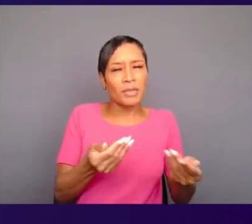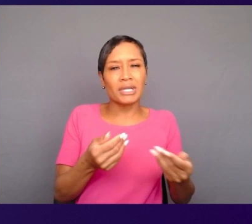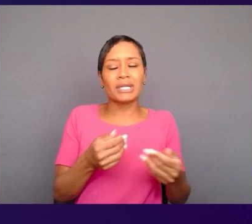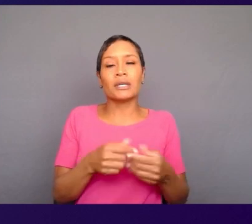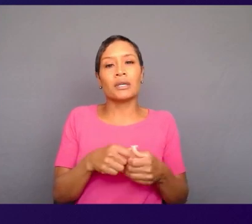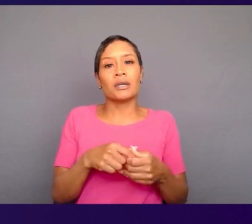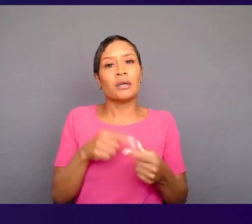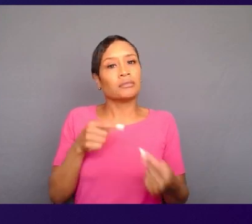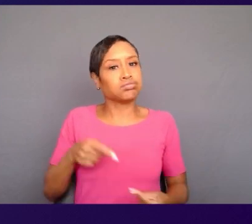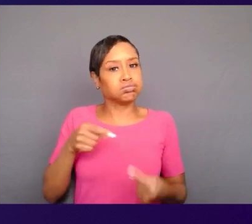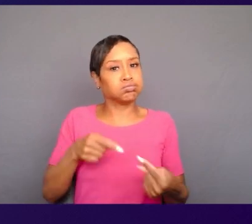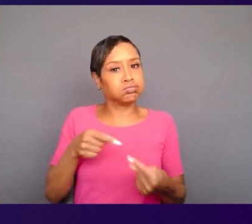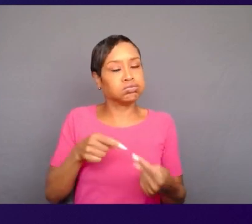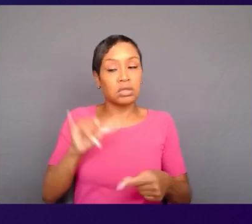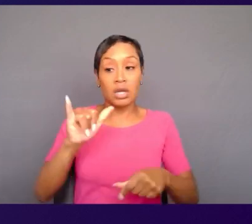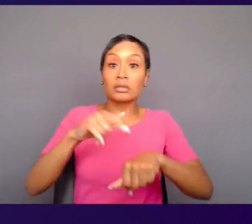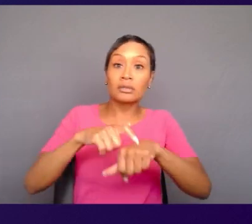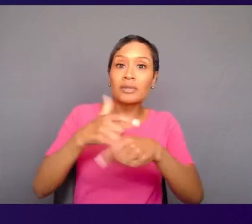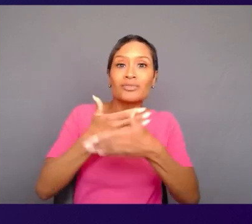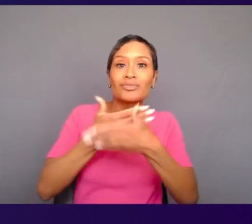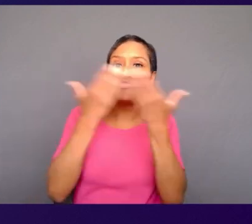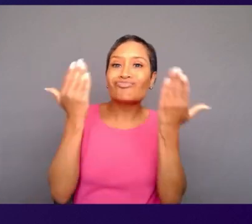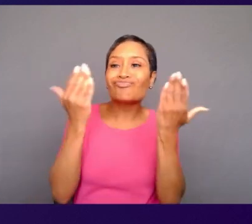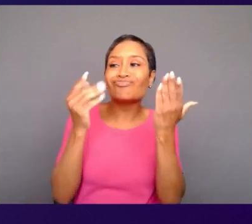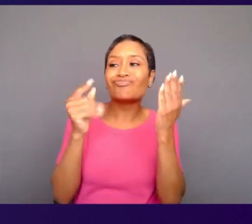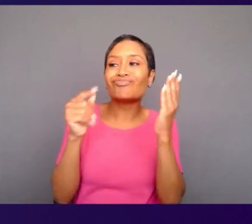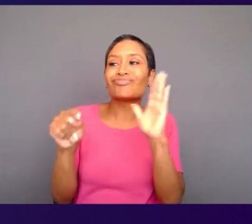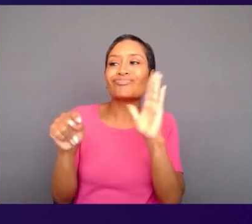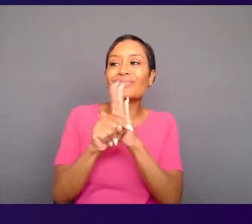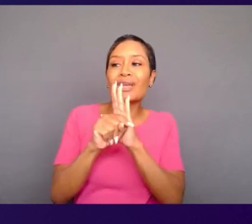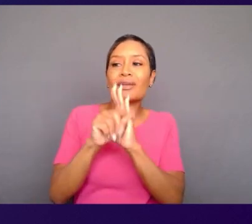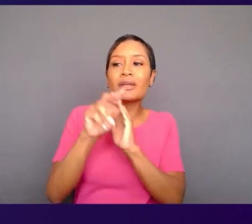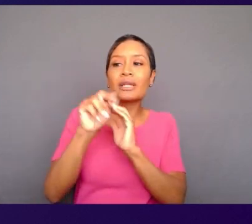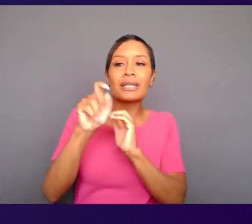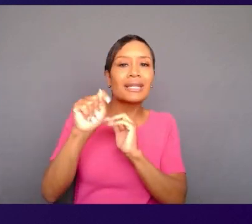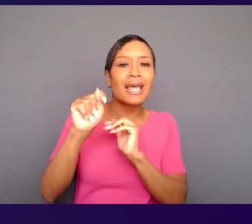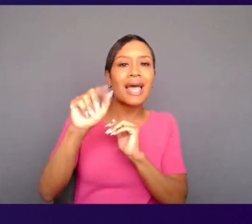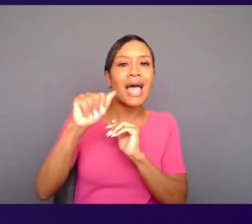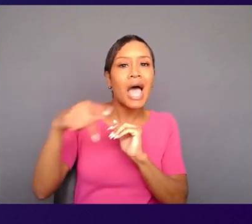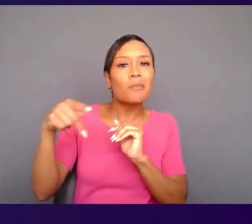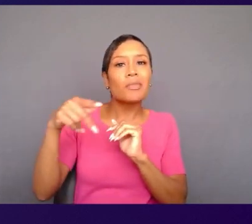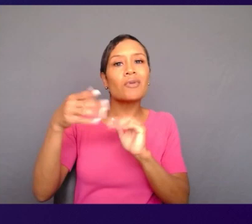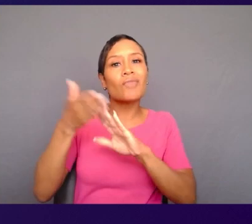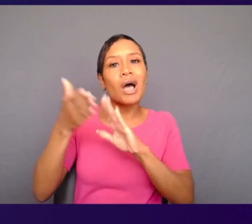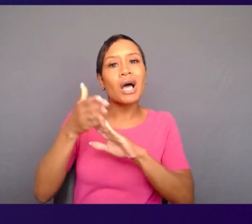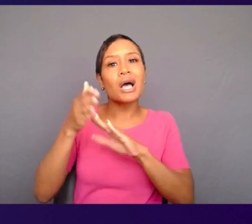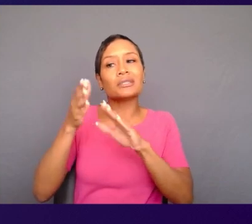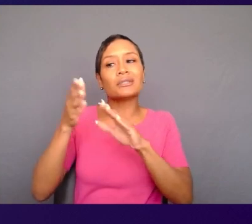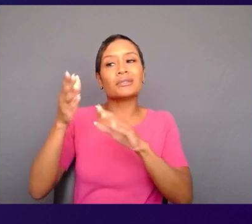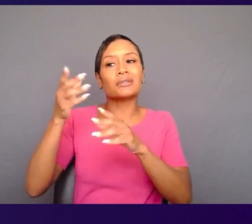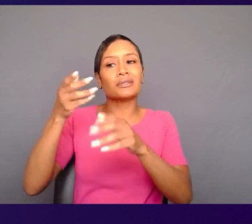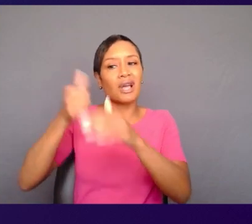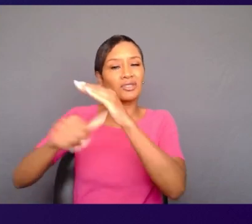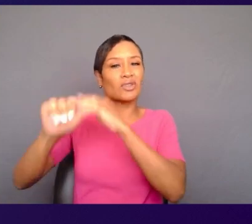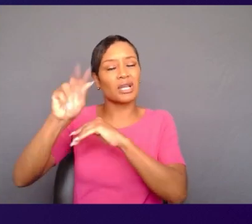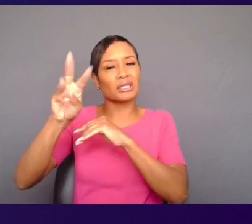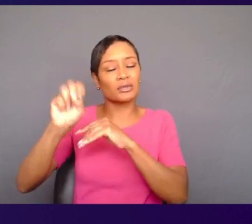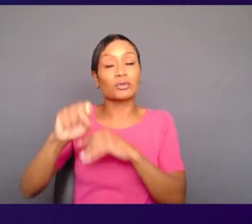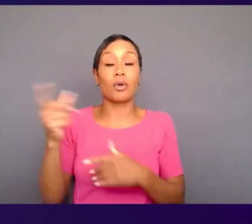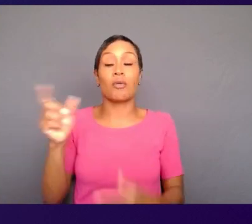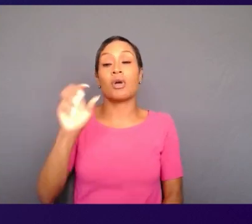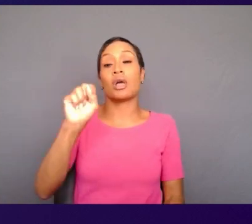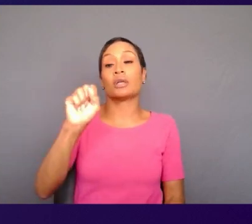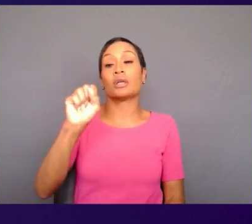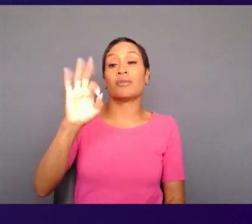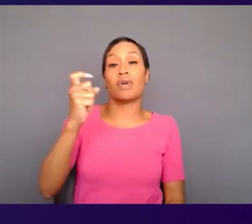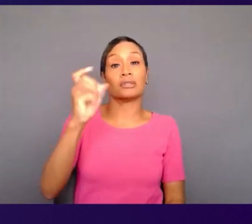because at the time there weren't any native NetApp file solutions that were running in AWS. So when FSX ONTAP became available,